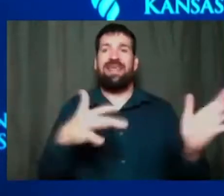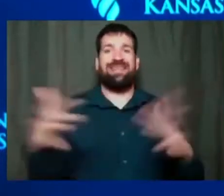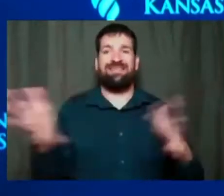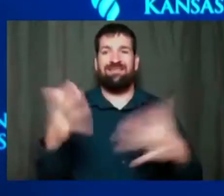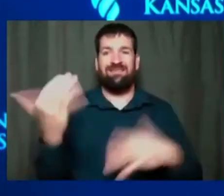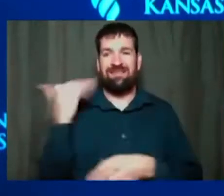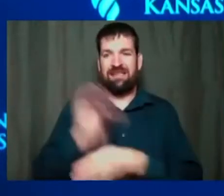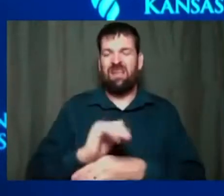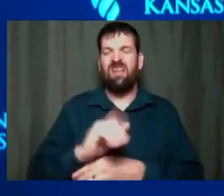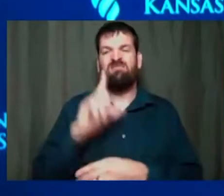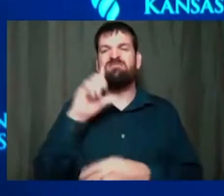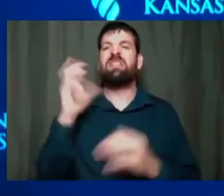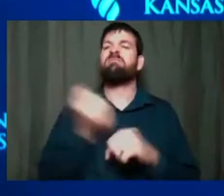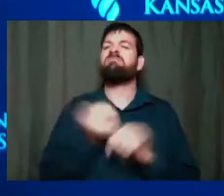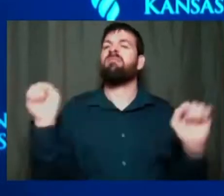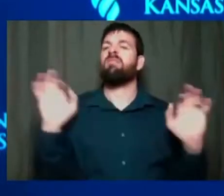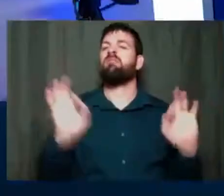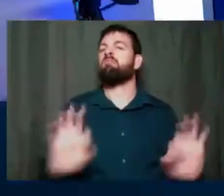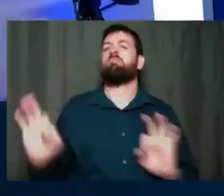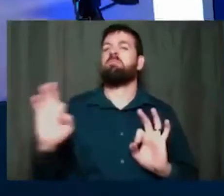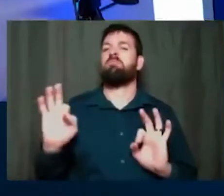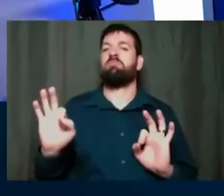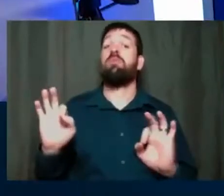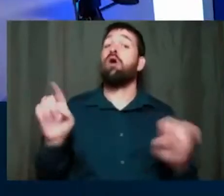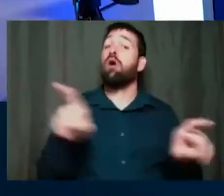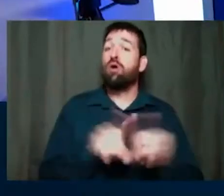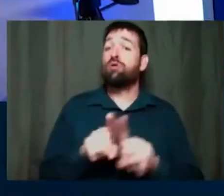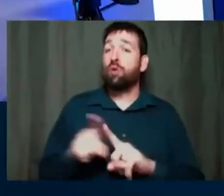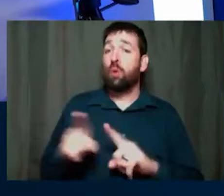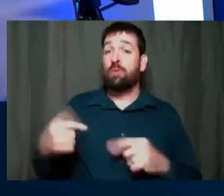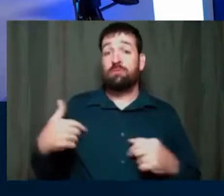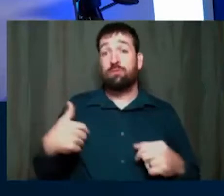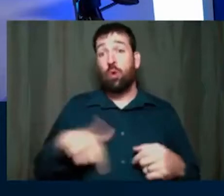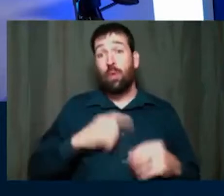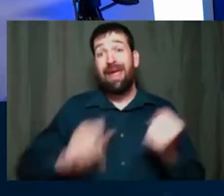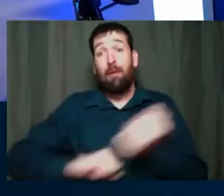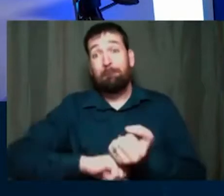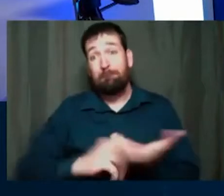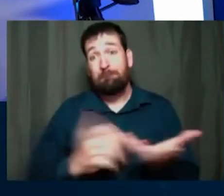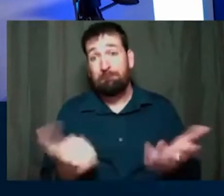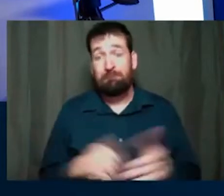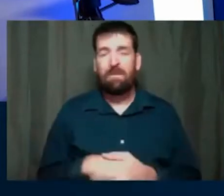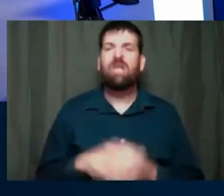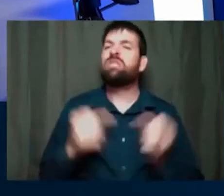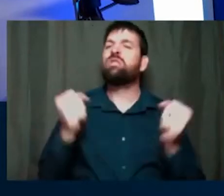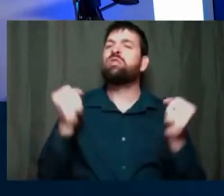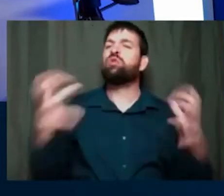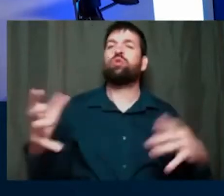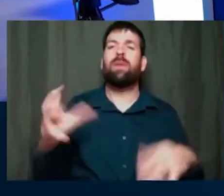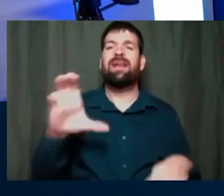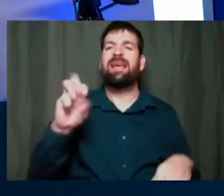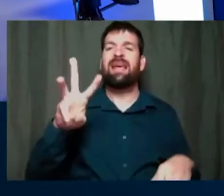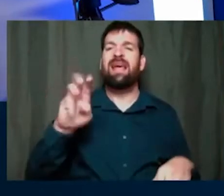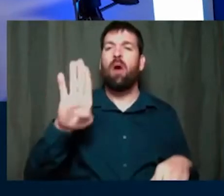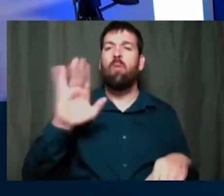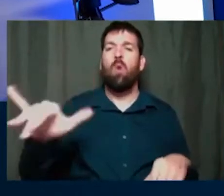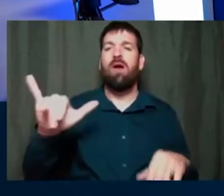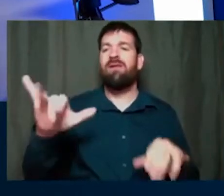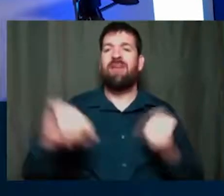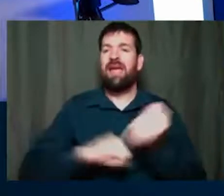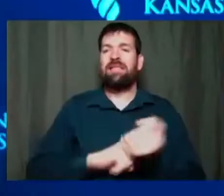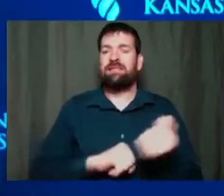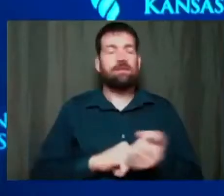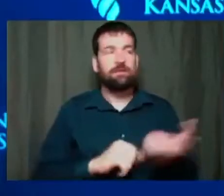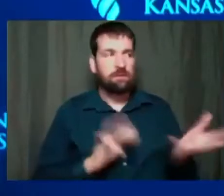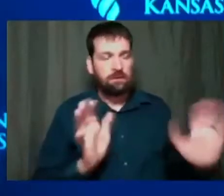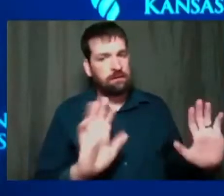safe, Hawkeye. I think we did the right I thing, would agree. and we've clearly made a difference. Too many Cowboy fans in the stands, though. Were there a lot? Oh, don't sell your tickets to people with